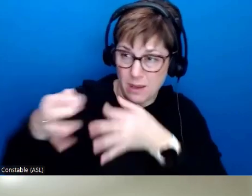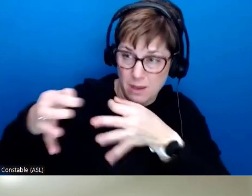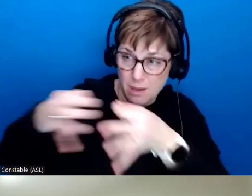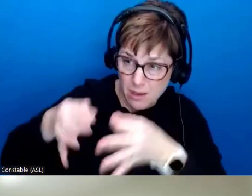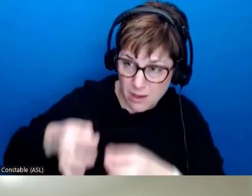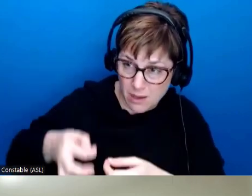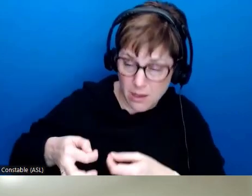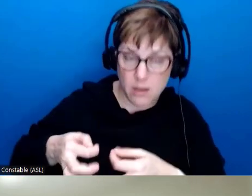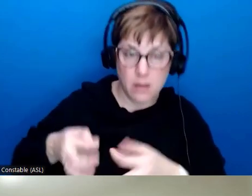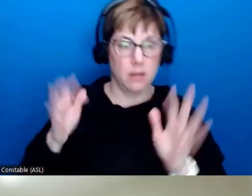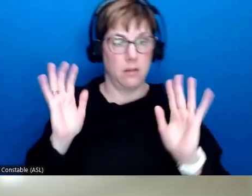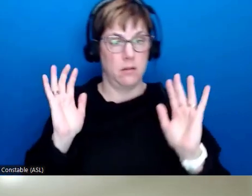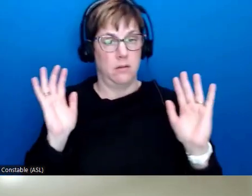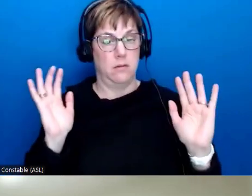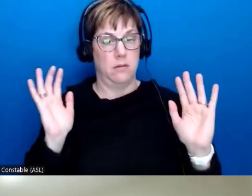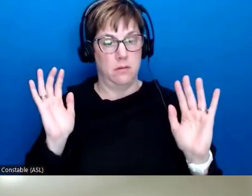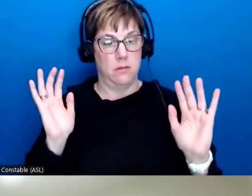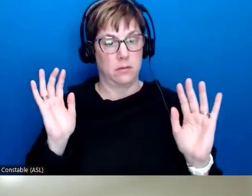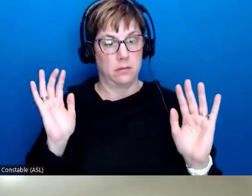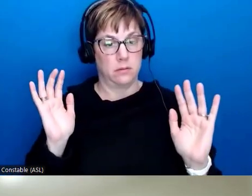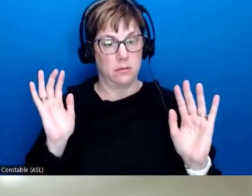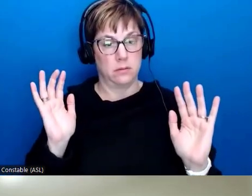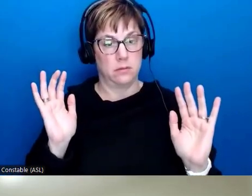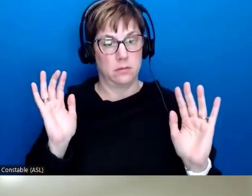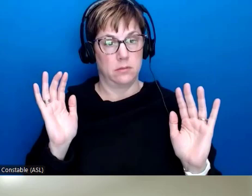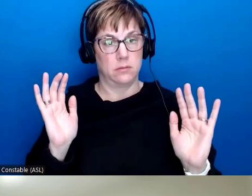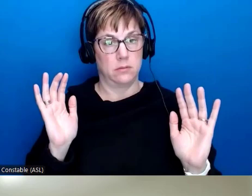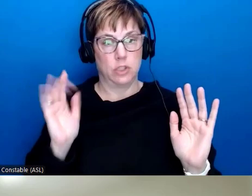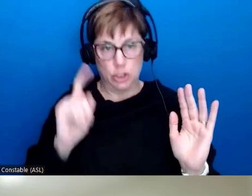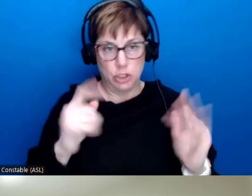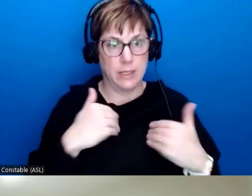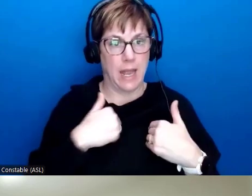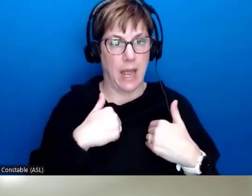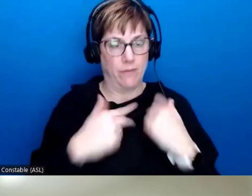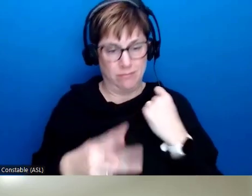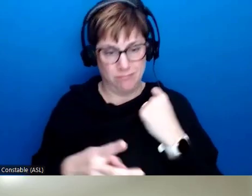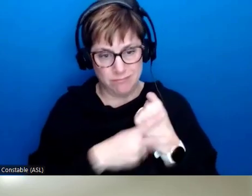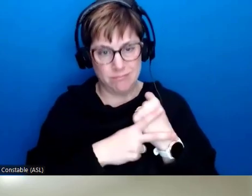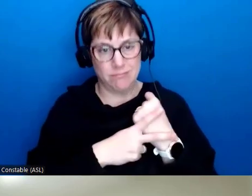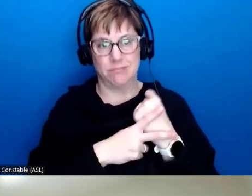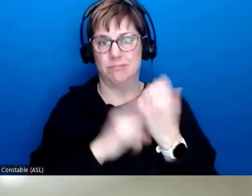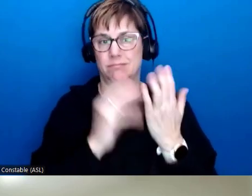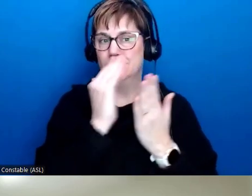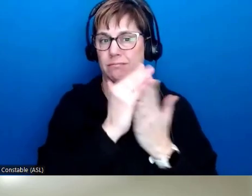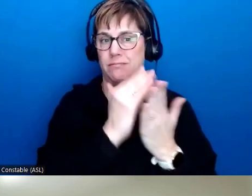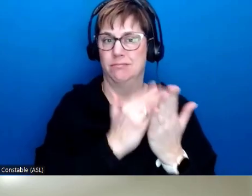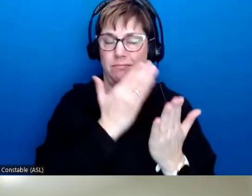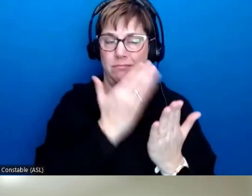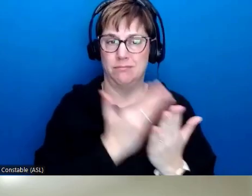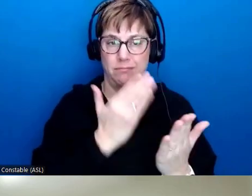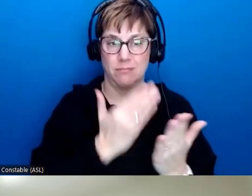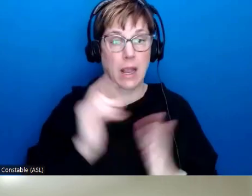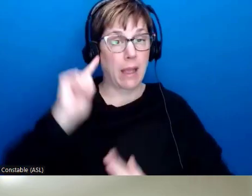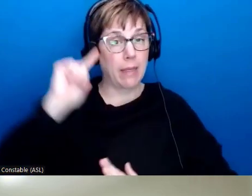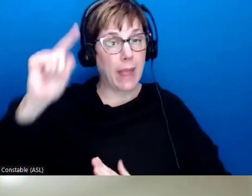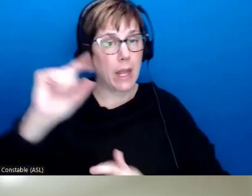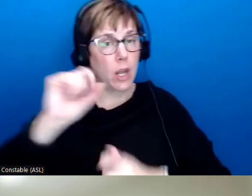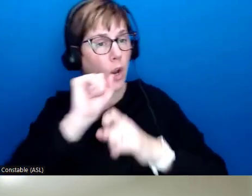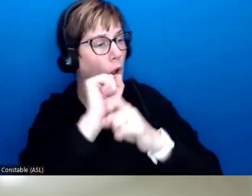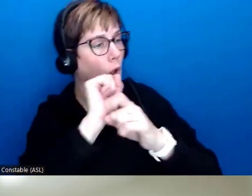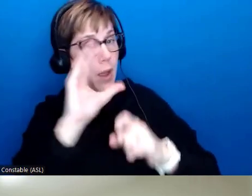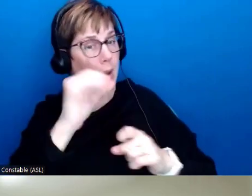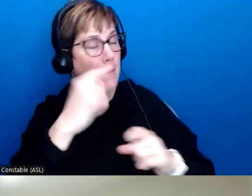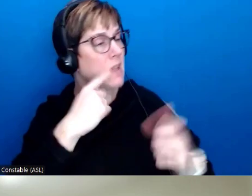be all part of the email. That should be all part of a record. So the employer can't say, well, I already offered them something and they keep saying